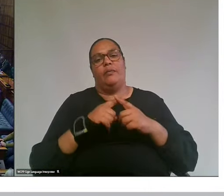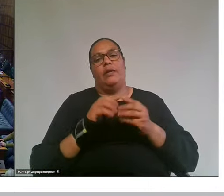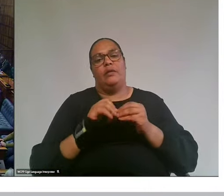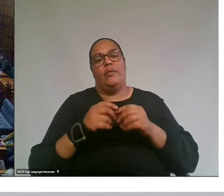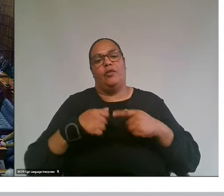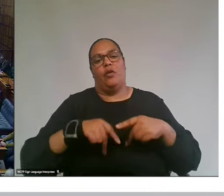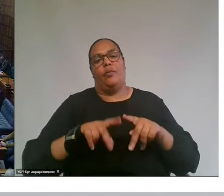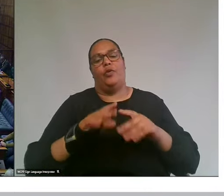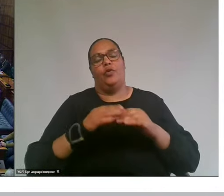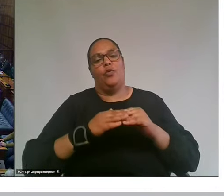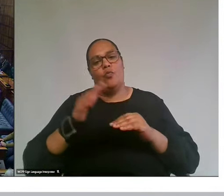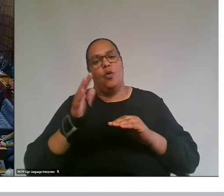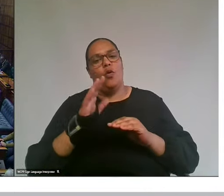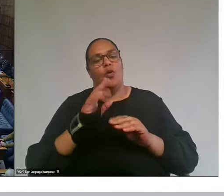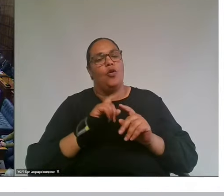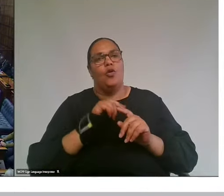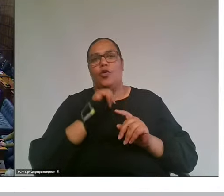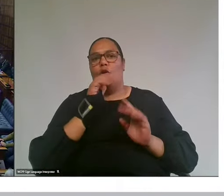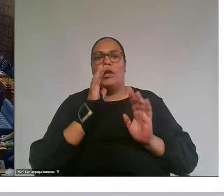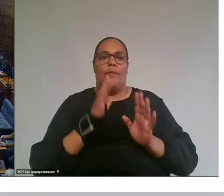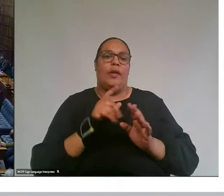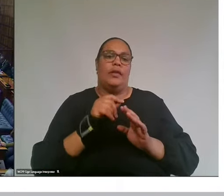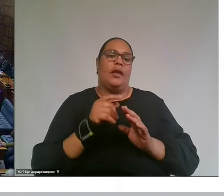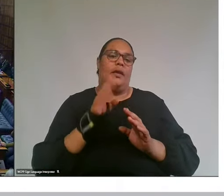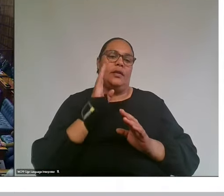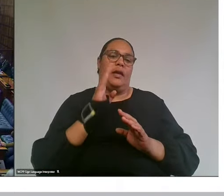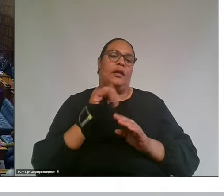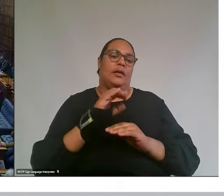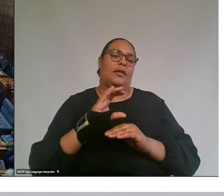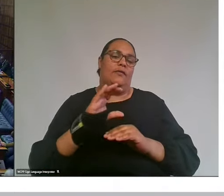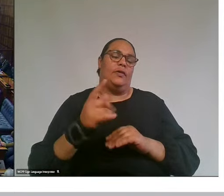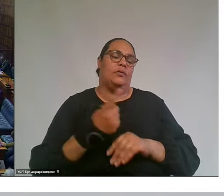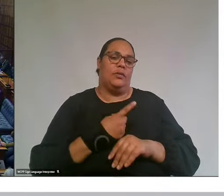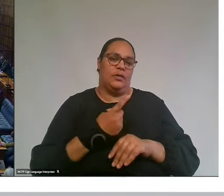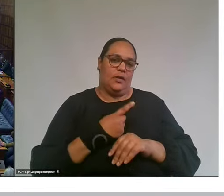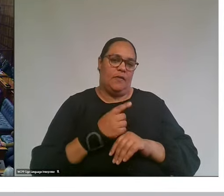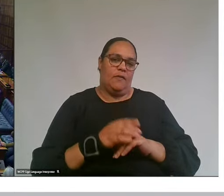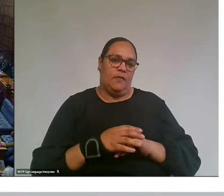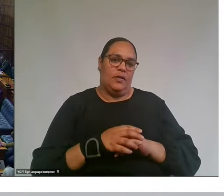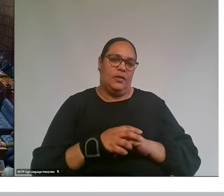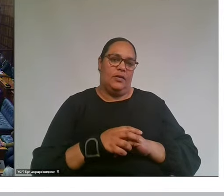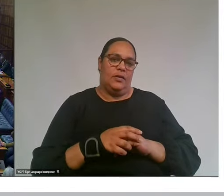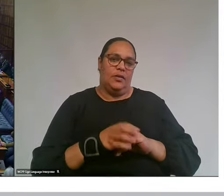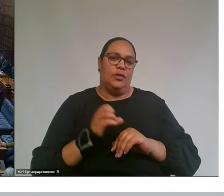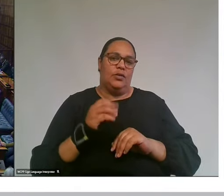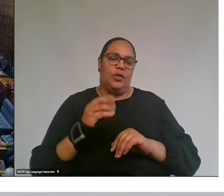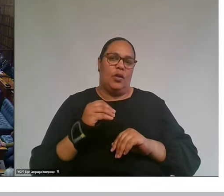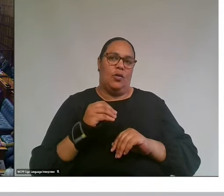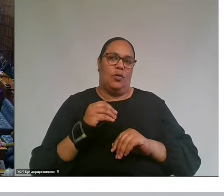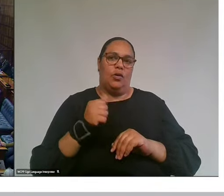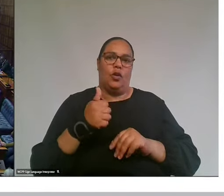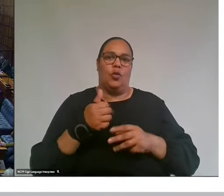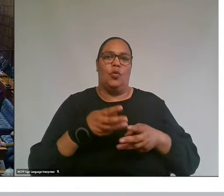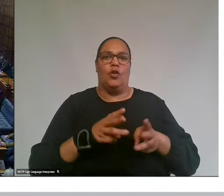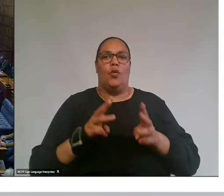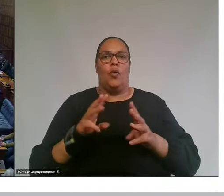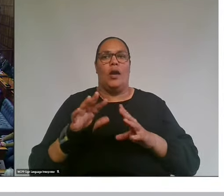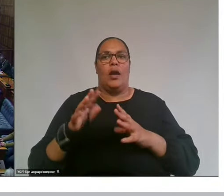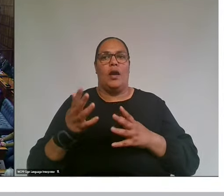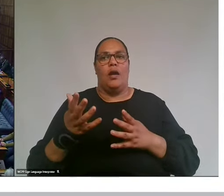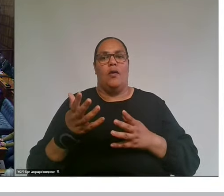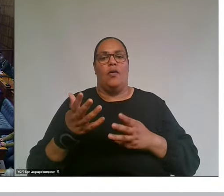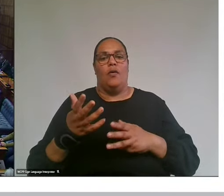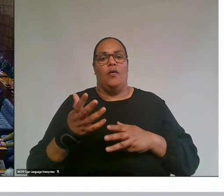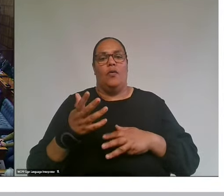opportunities than just that that direct investment itself um and so a it's a good way of of of